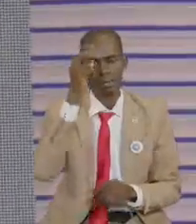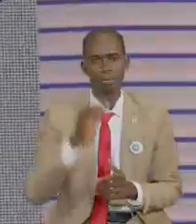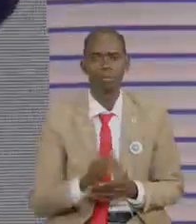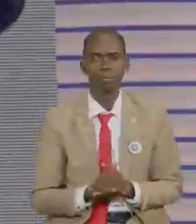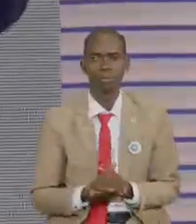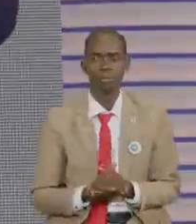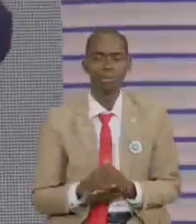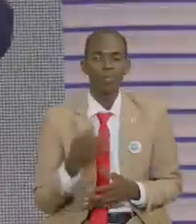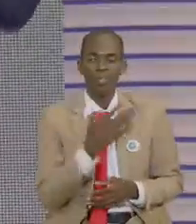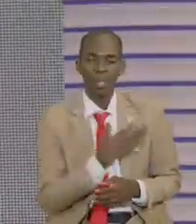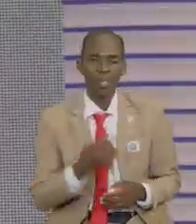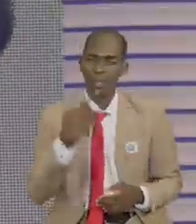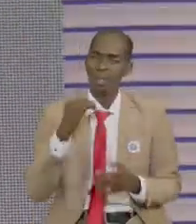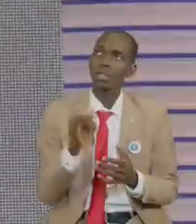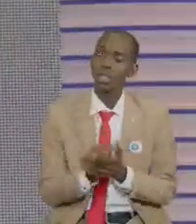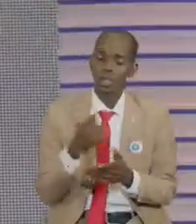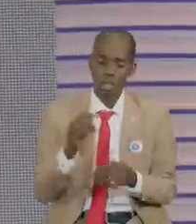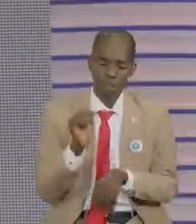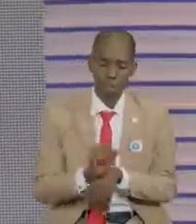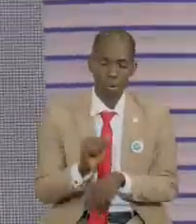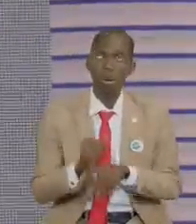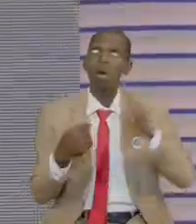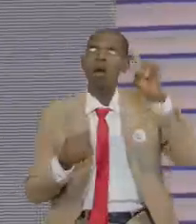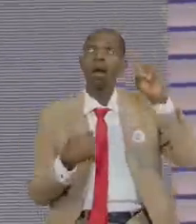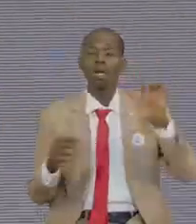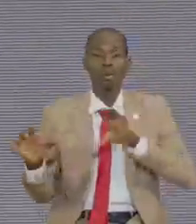And he says, the works I do, you will do.